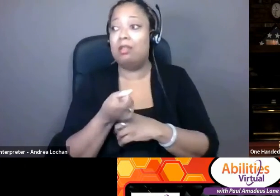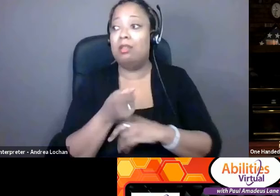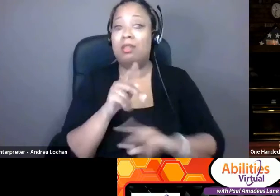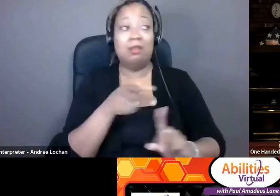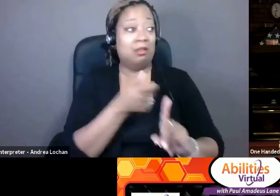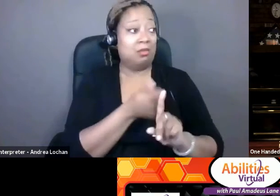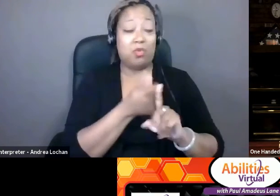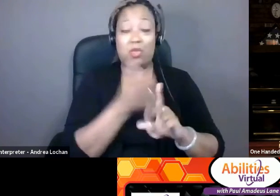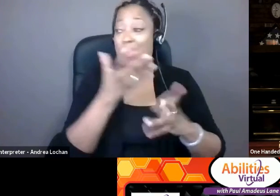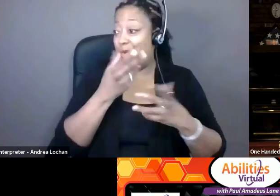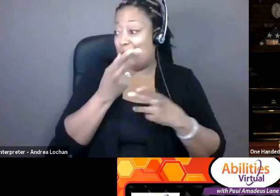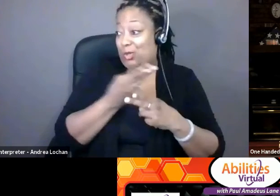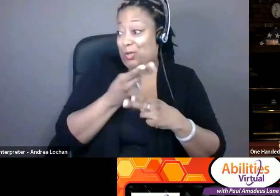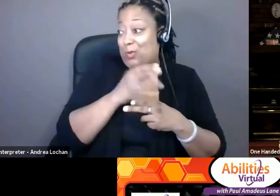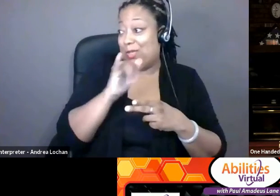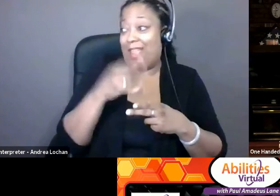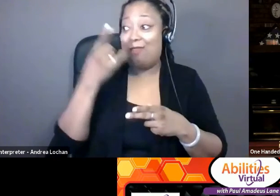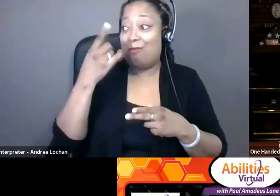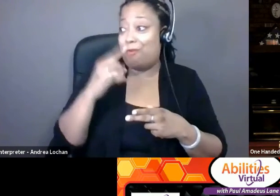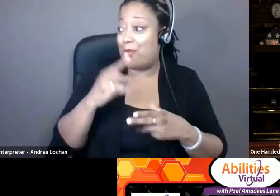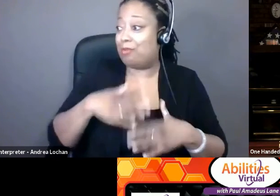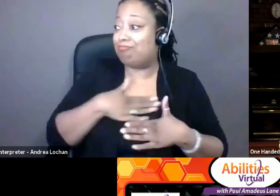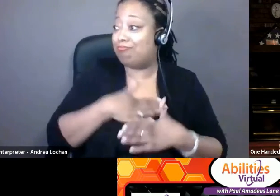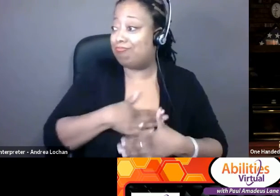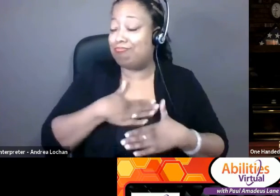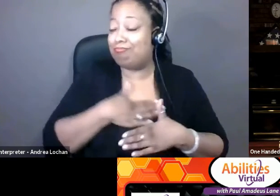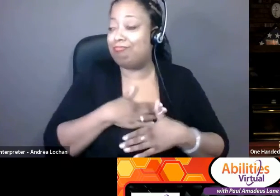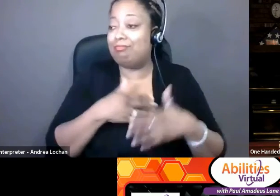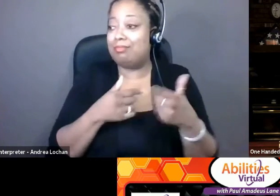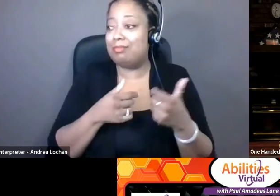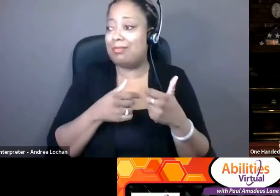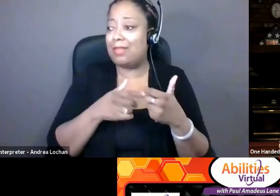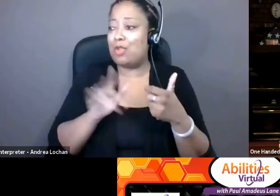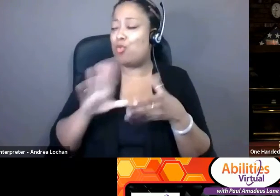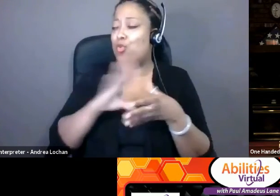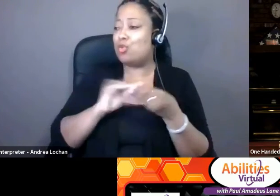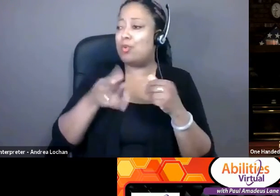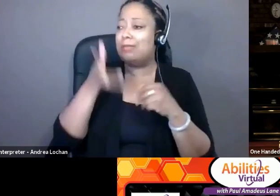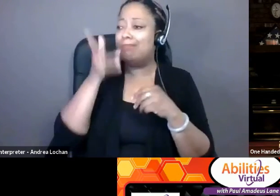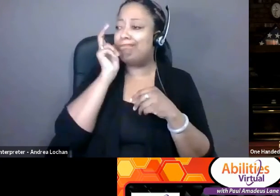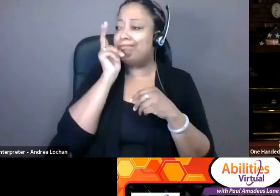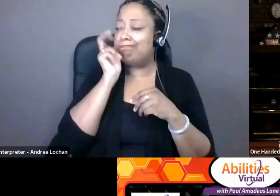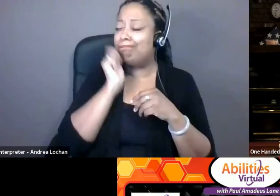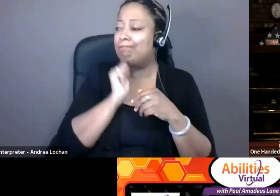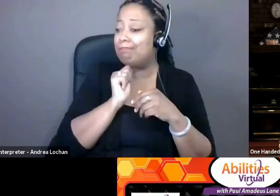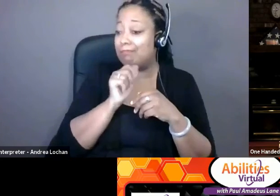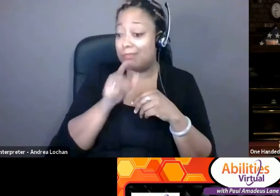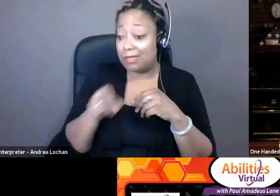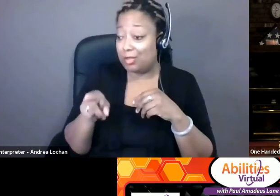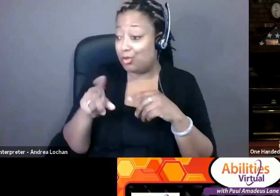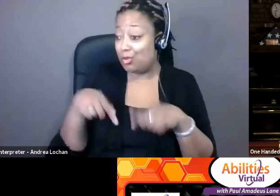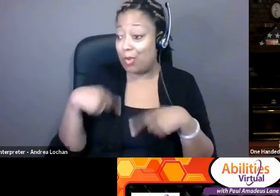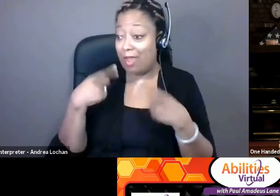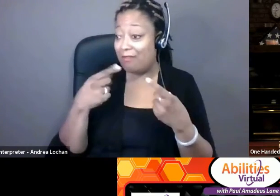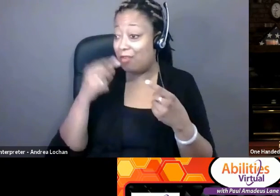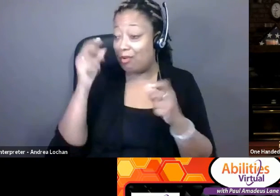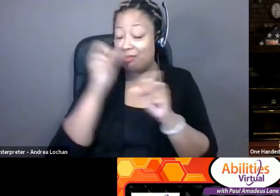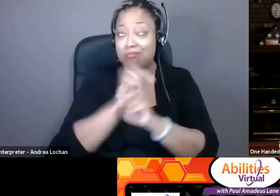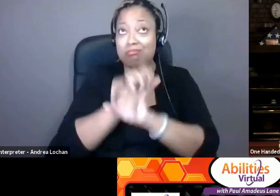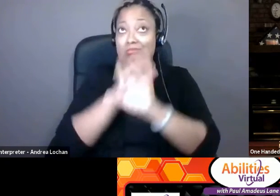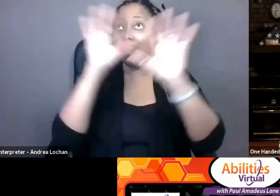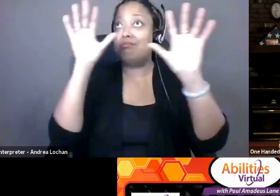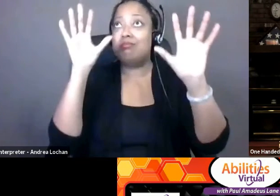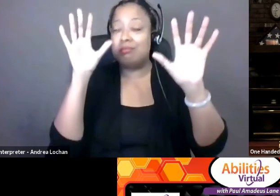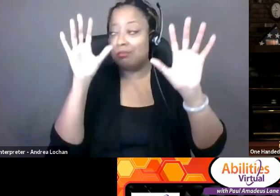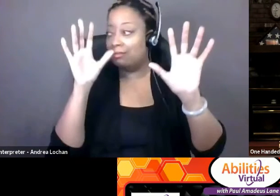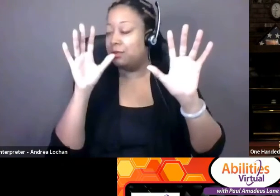to use that outlet as recreation. And listening to your story, did you ever imagine